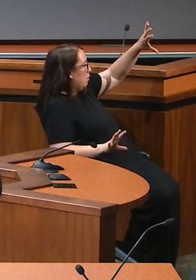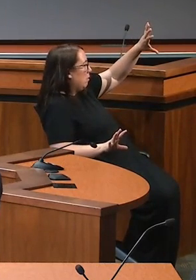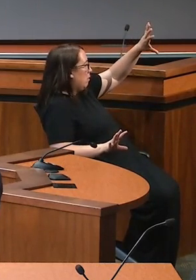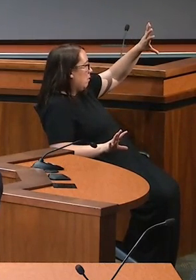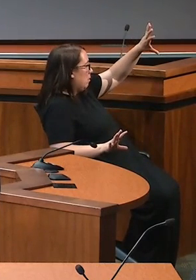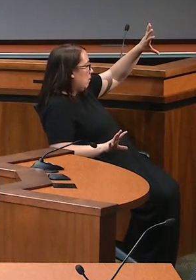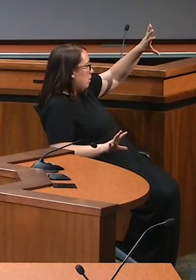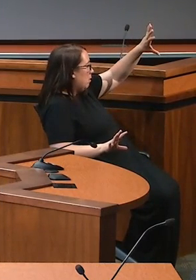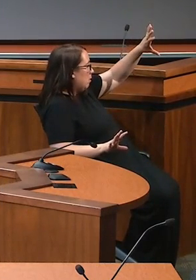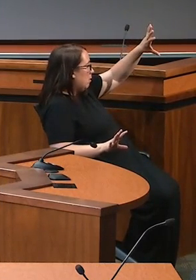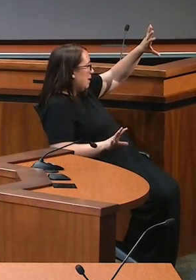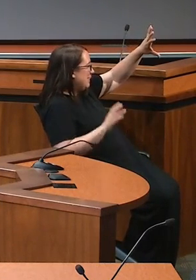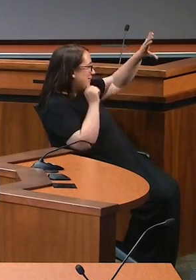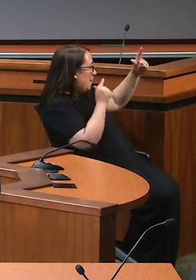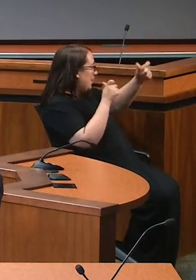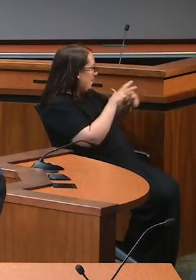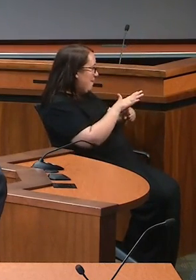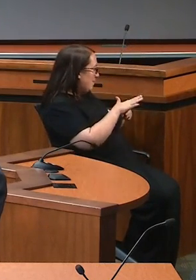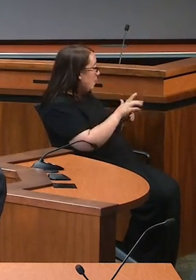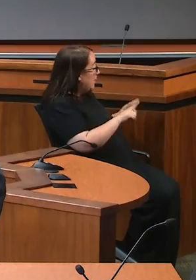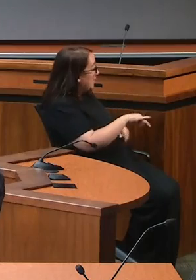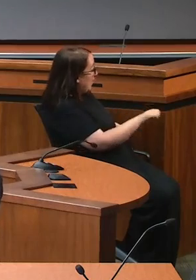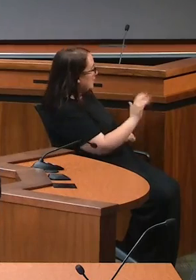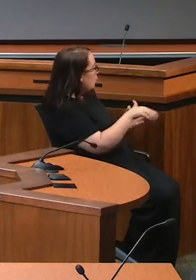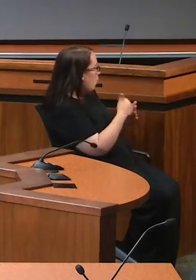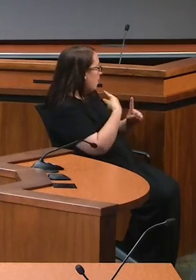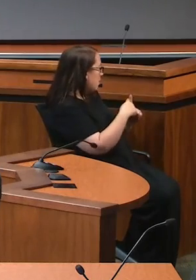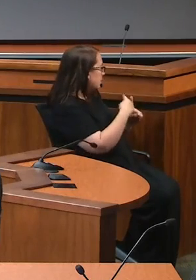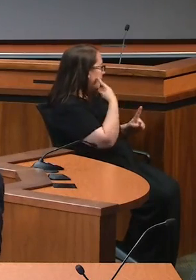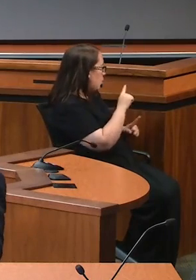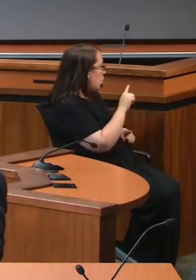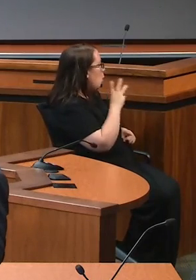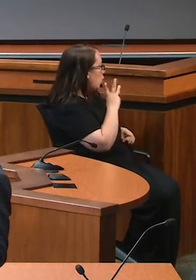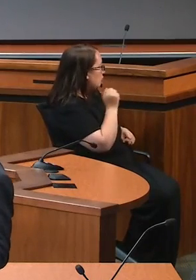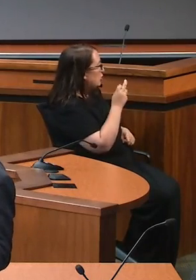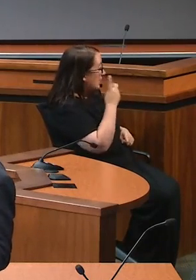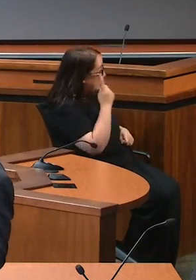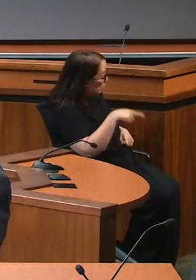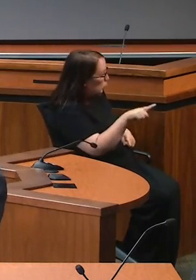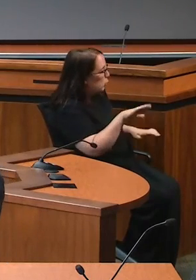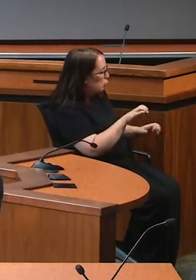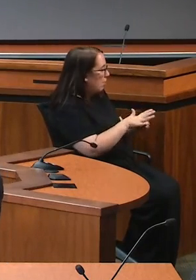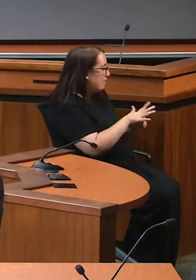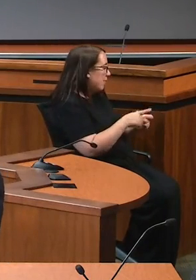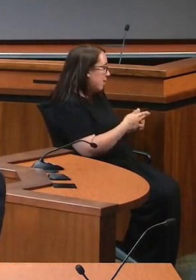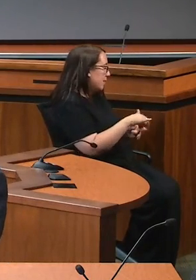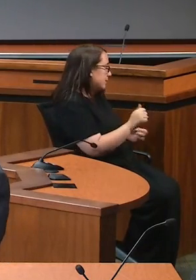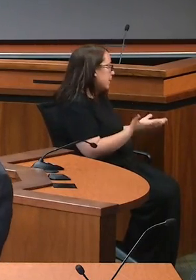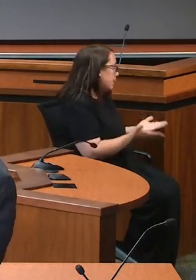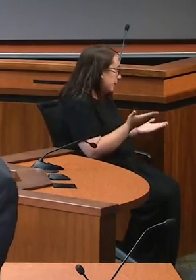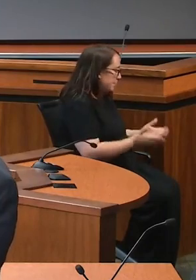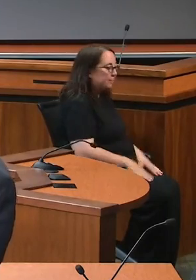the tolerance of our model. But all of those things are positive for the watershed as a whole, and if we do enough of them, then they move the needle. If you